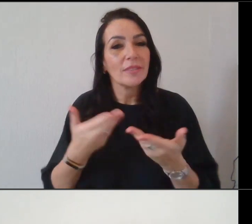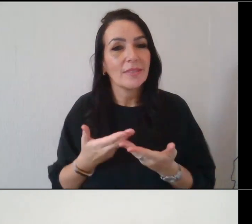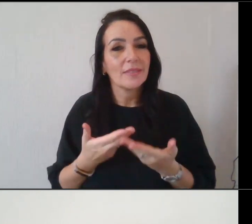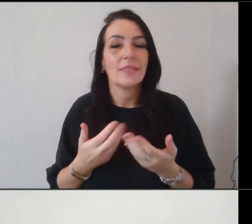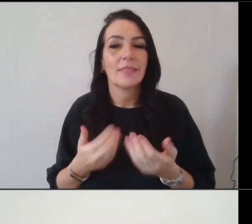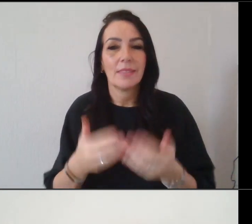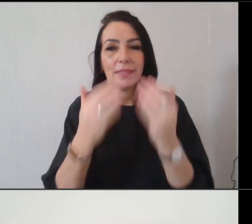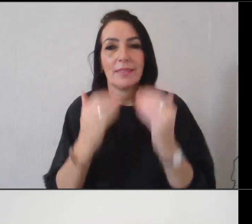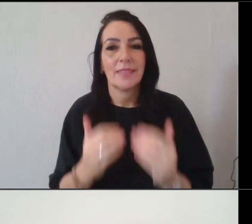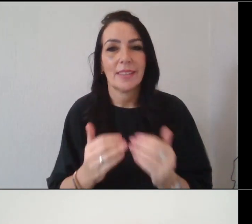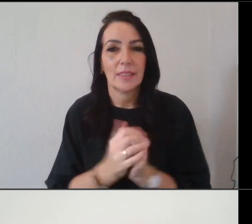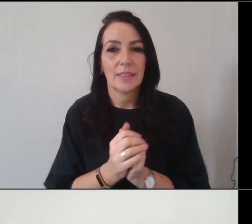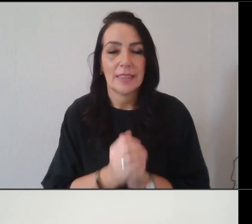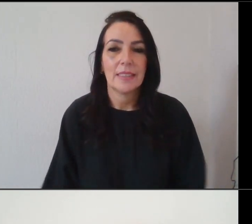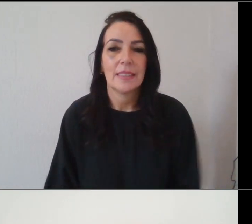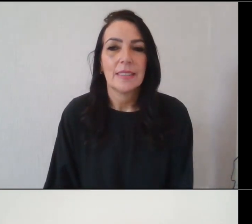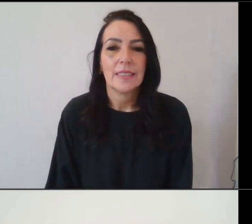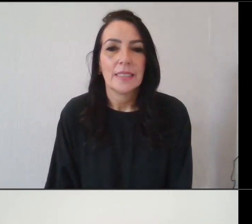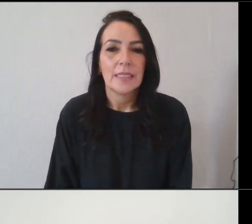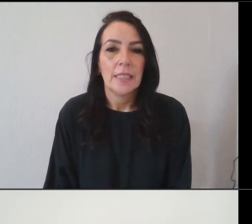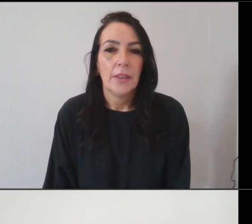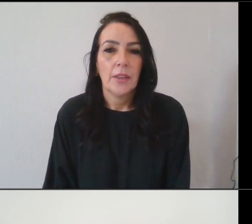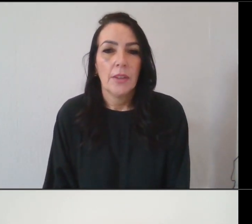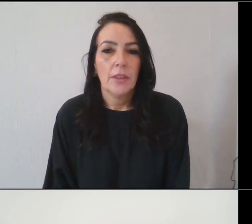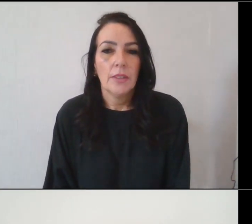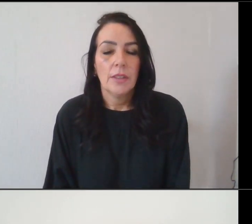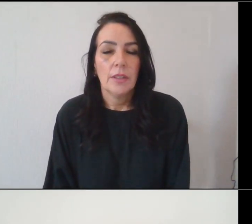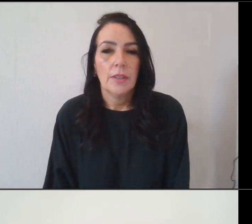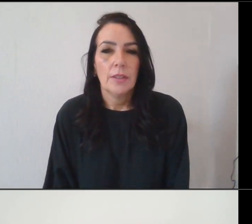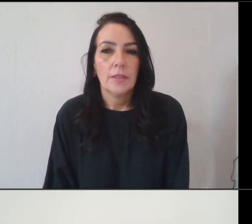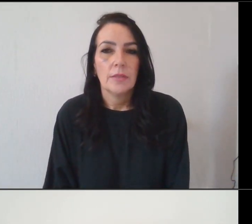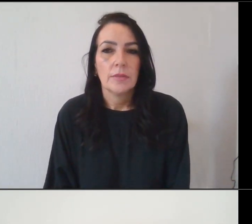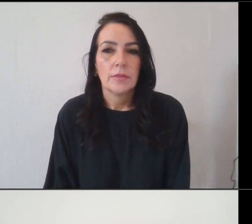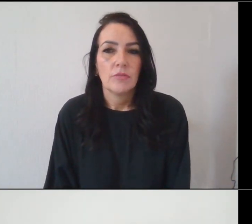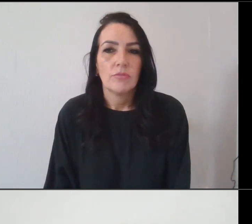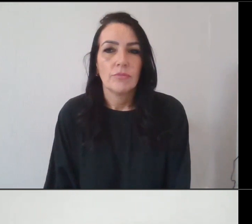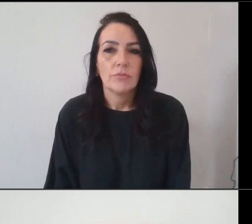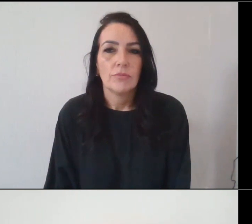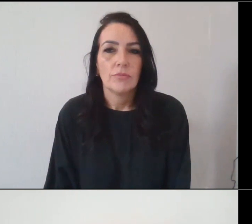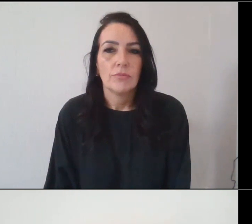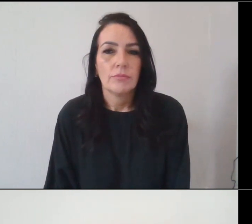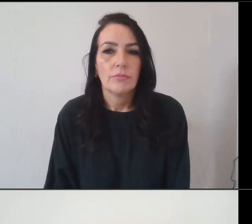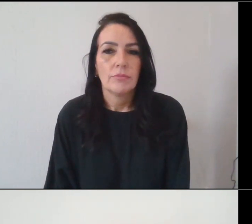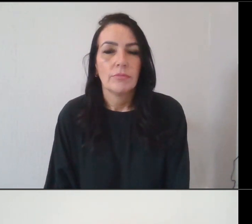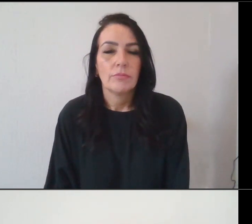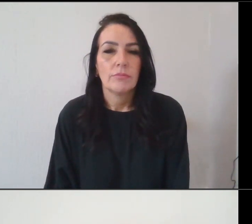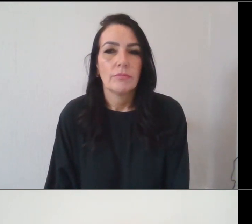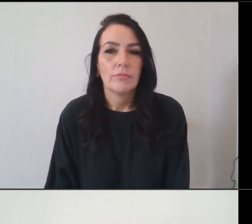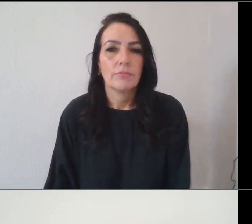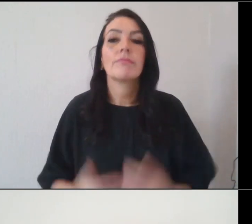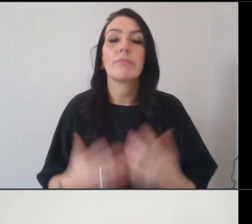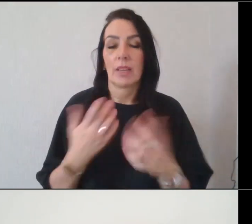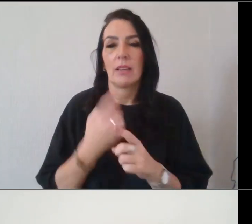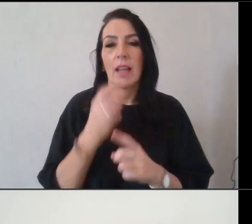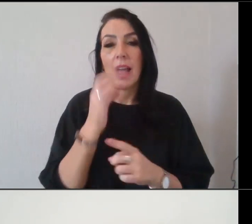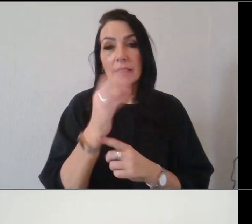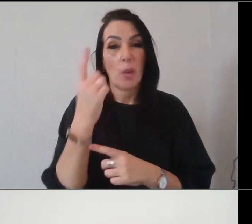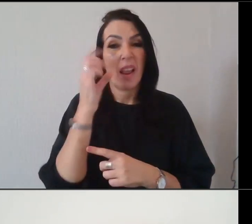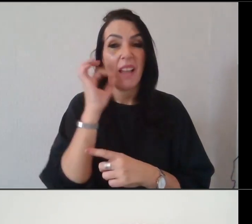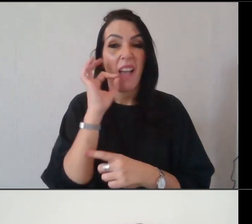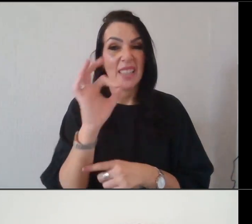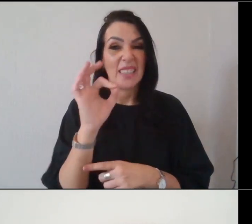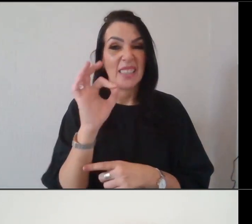ones asked in the question box. I see a couple of questions about receiving a copy of the presentation slides, and we